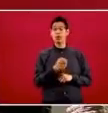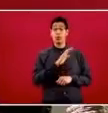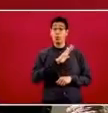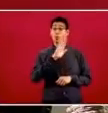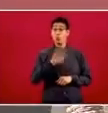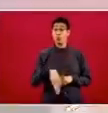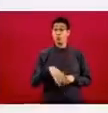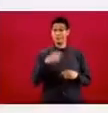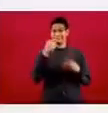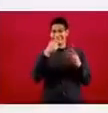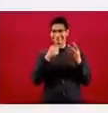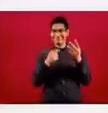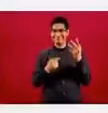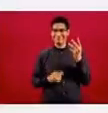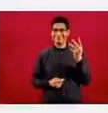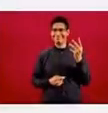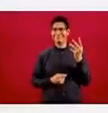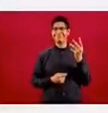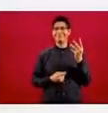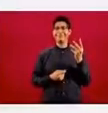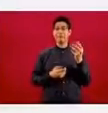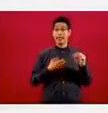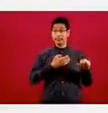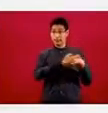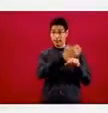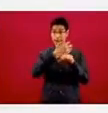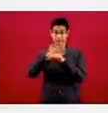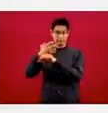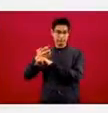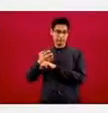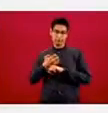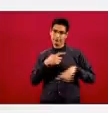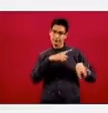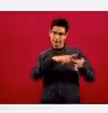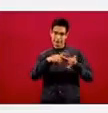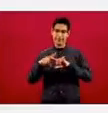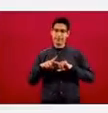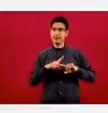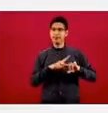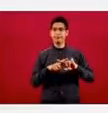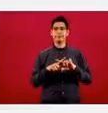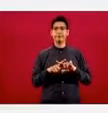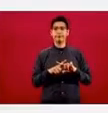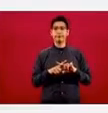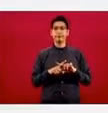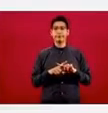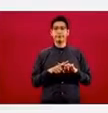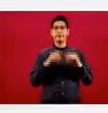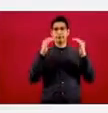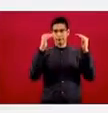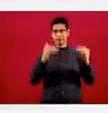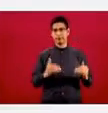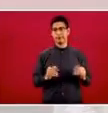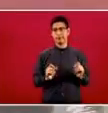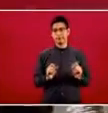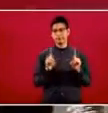In this slide, we can see the distribution of fatalities according to state.